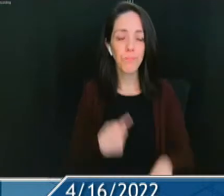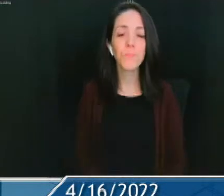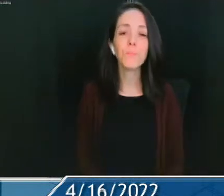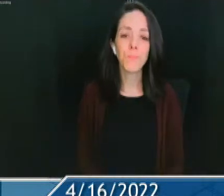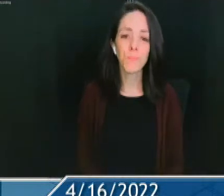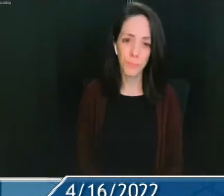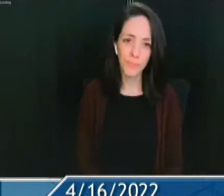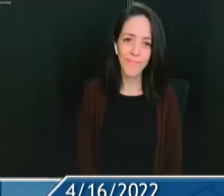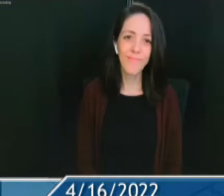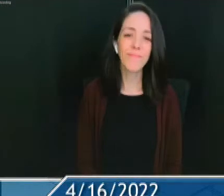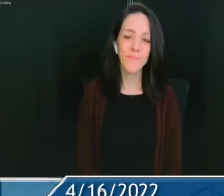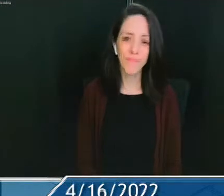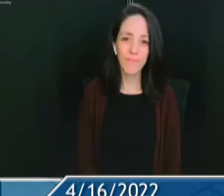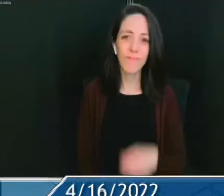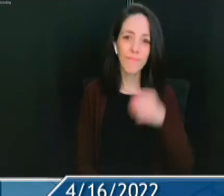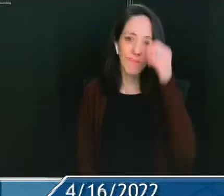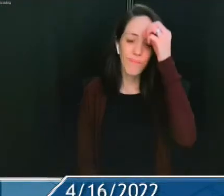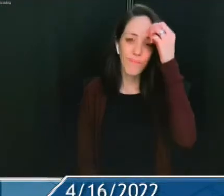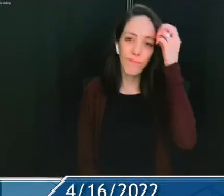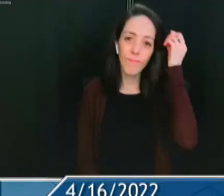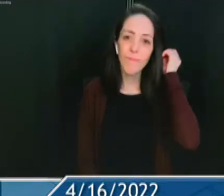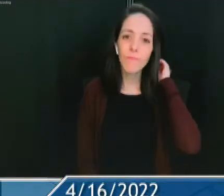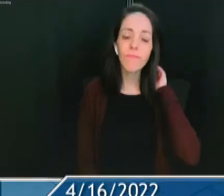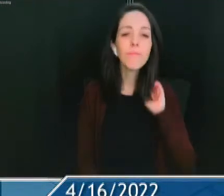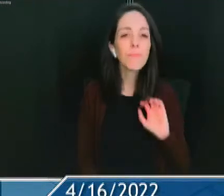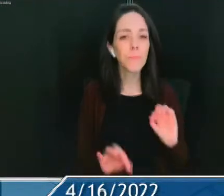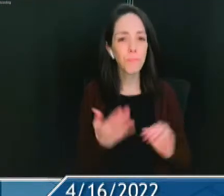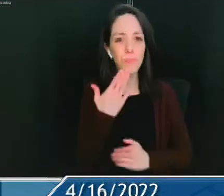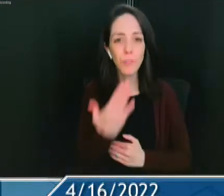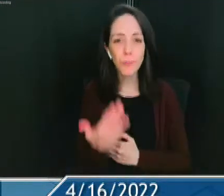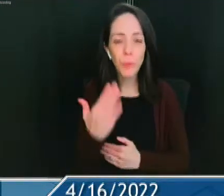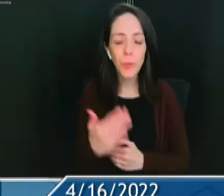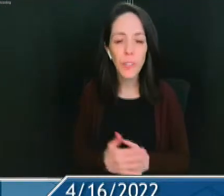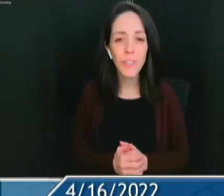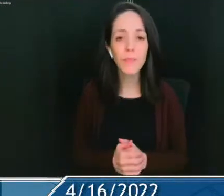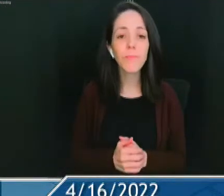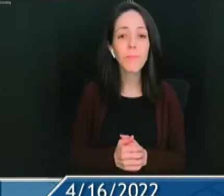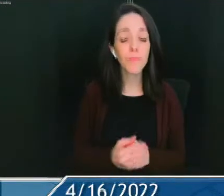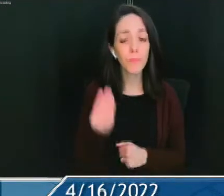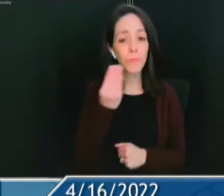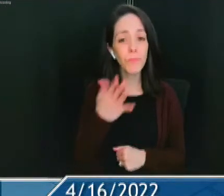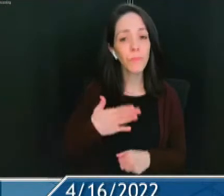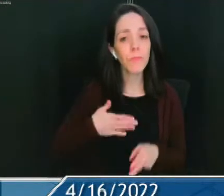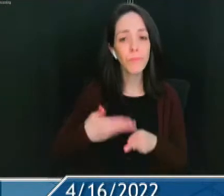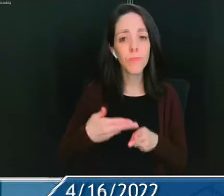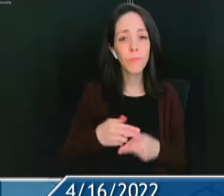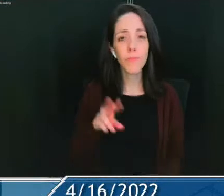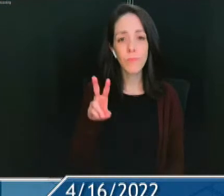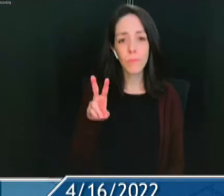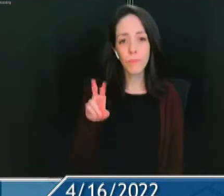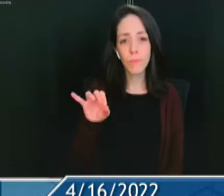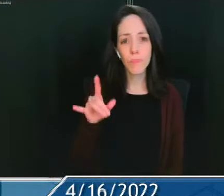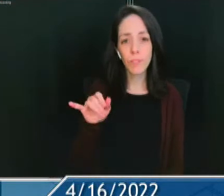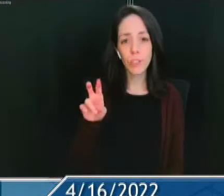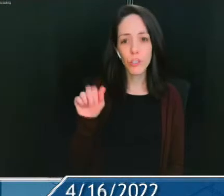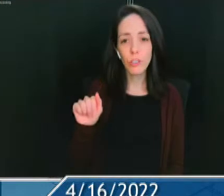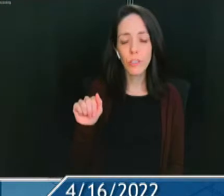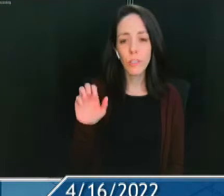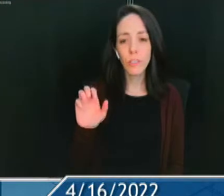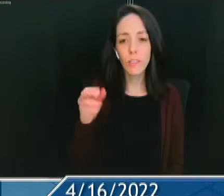Yes, we can. Thank you. Great. Good morning. For the record, my name is Virginia Ellaby, and with the next